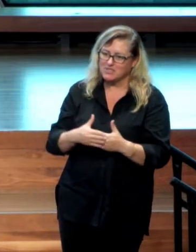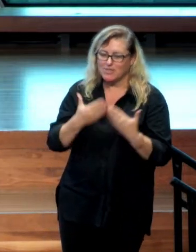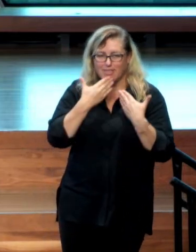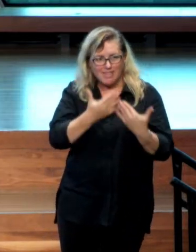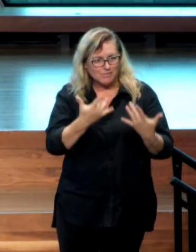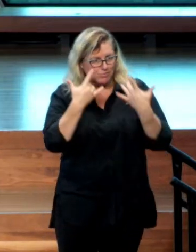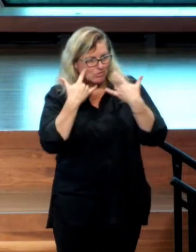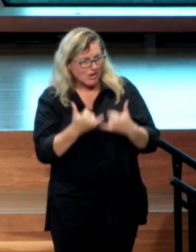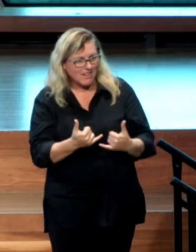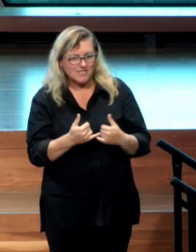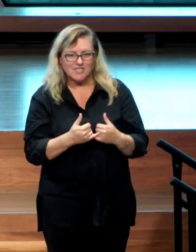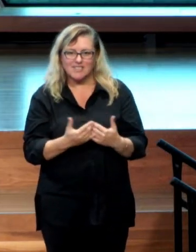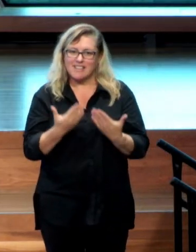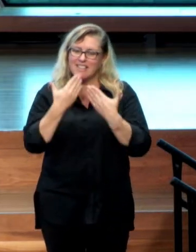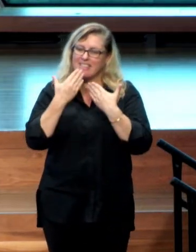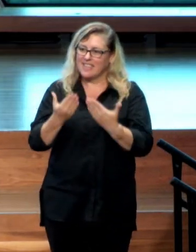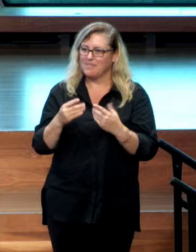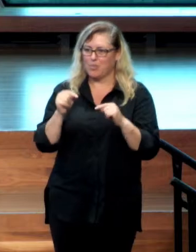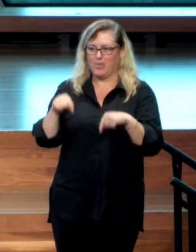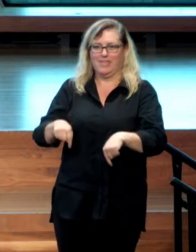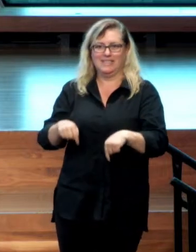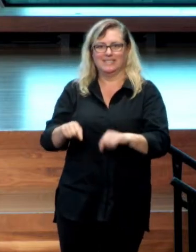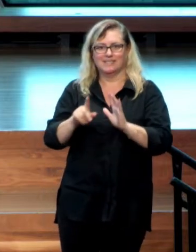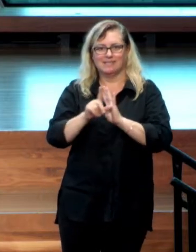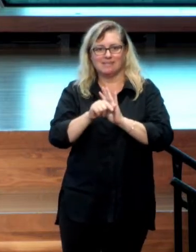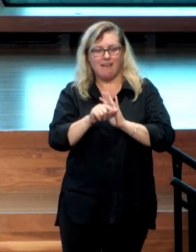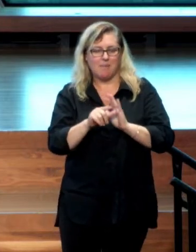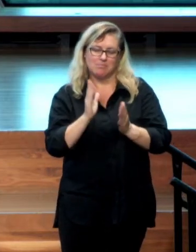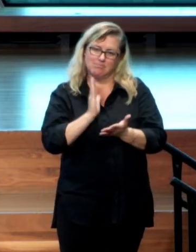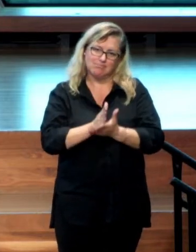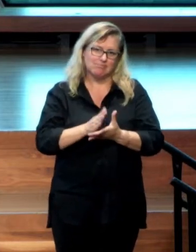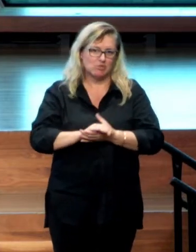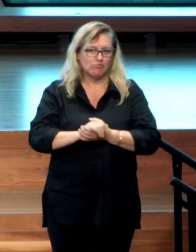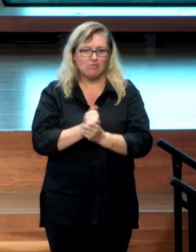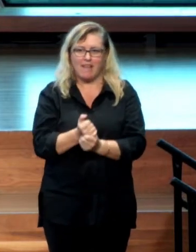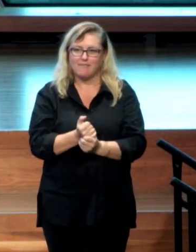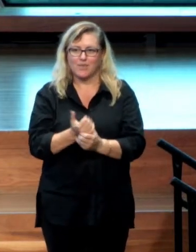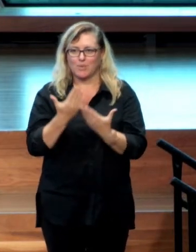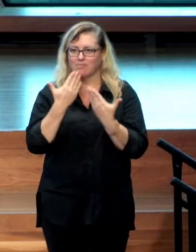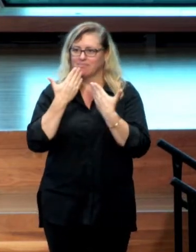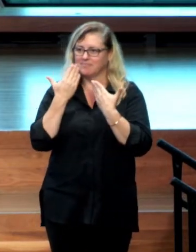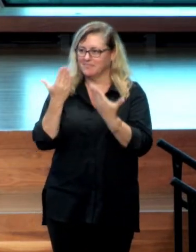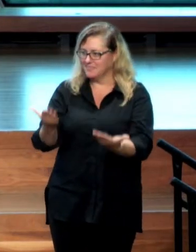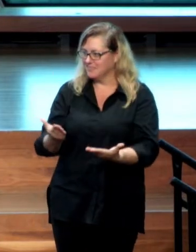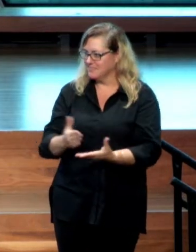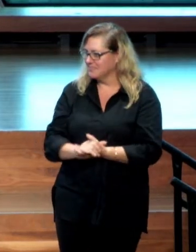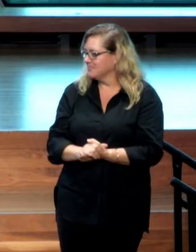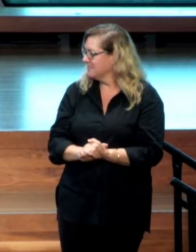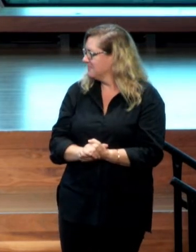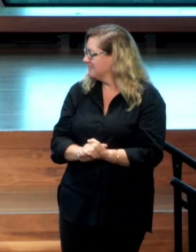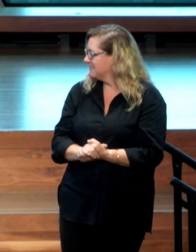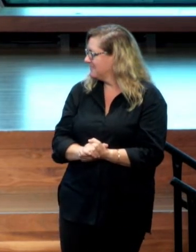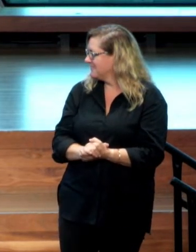Thank you for this meaningful time. I am so, so grateful. Thank you.